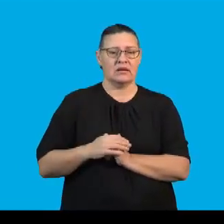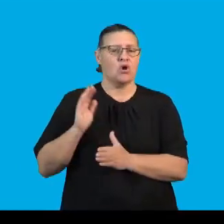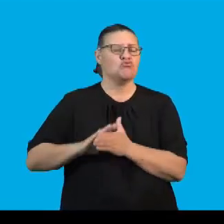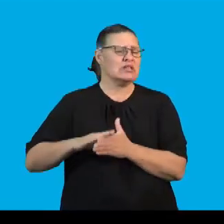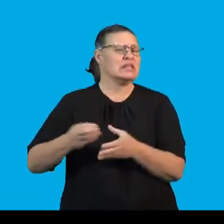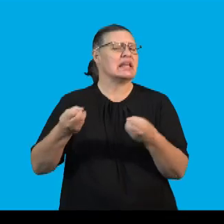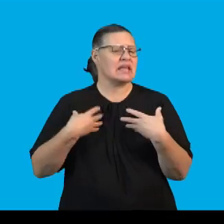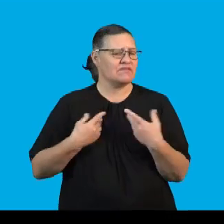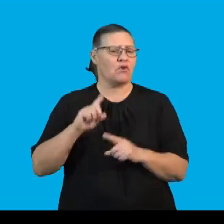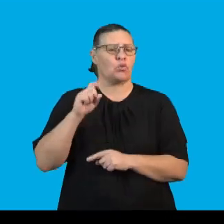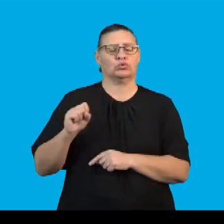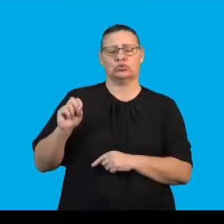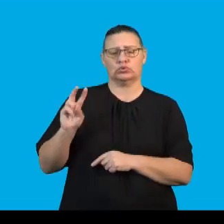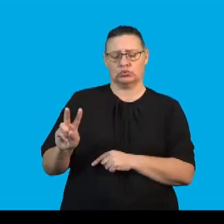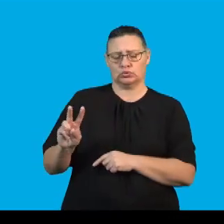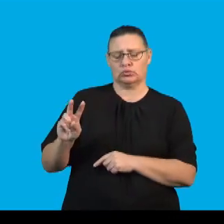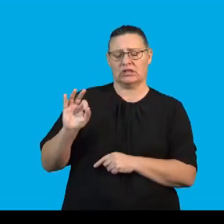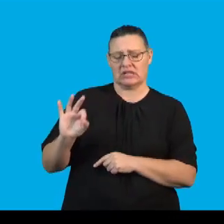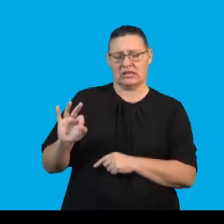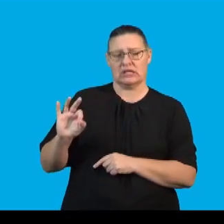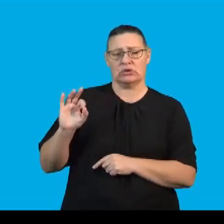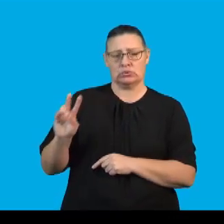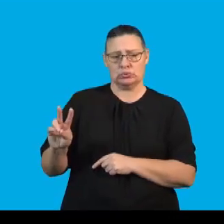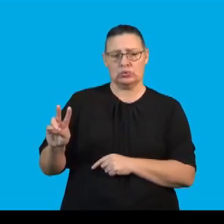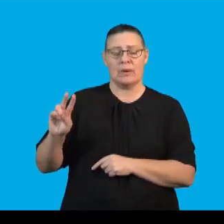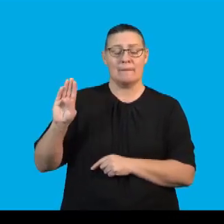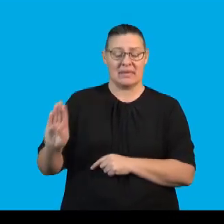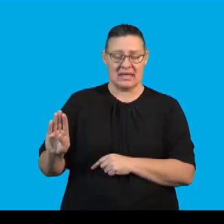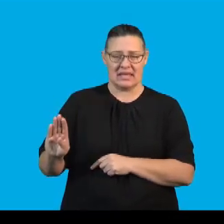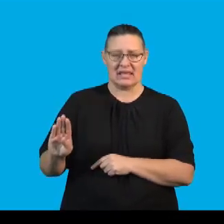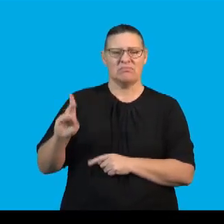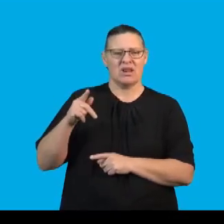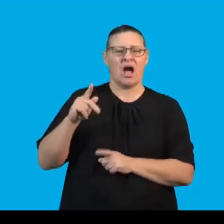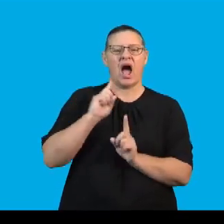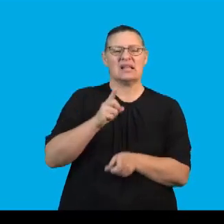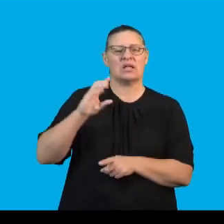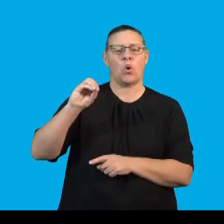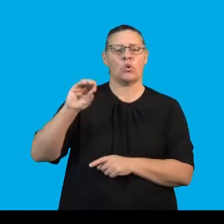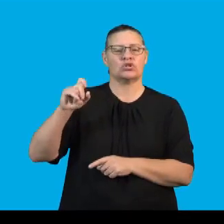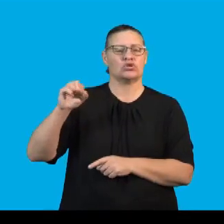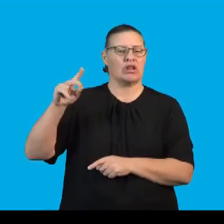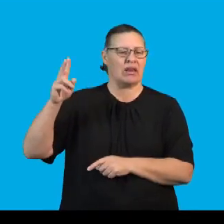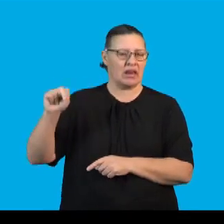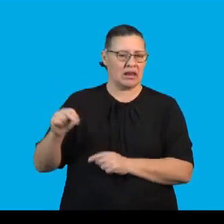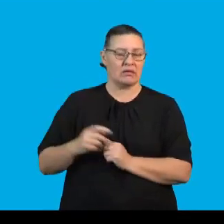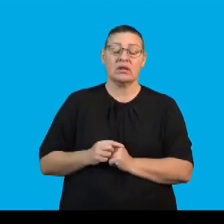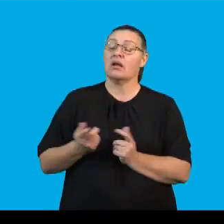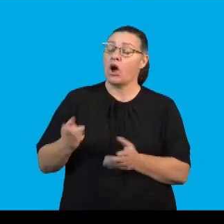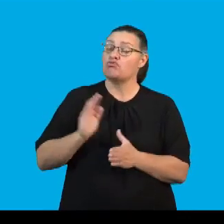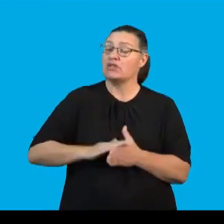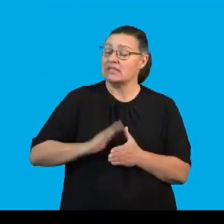233, give a reason for your answer to question 232B, the estrogen answer. Let us look